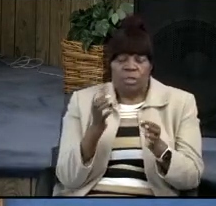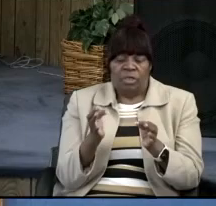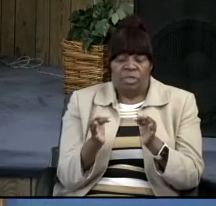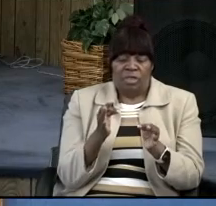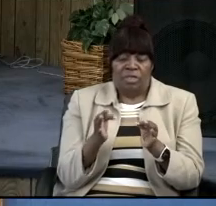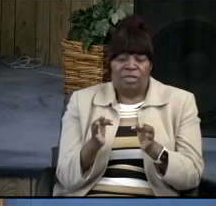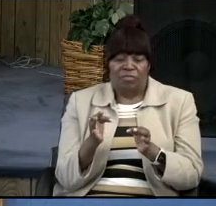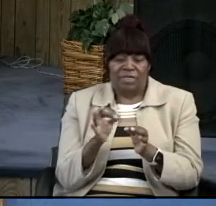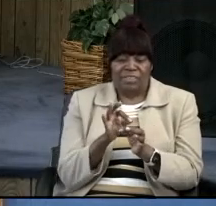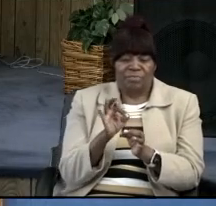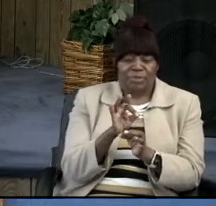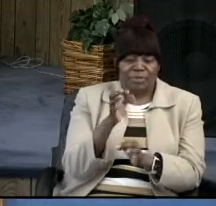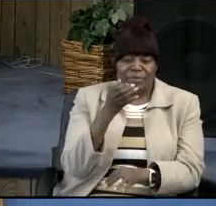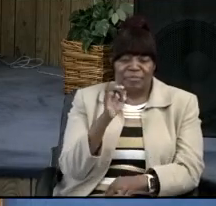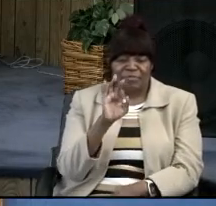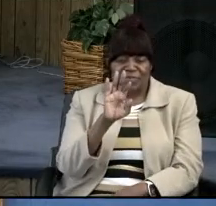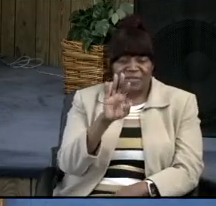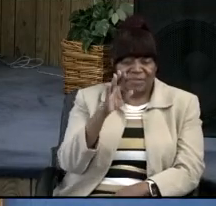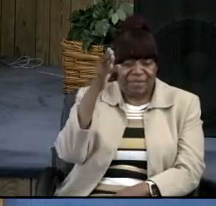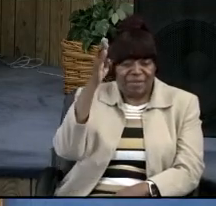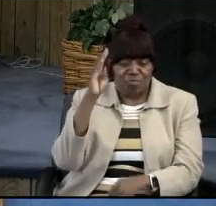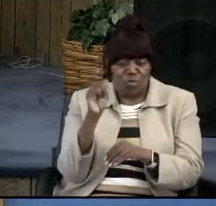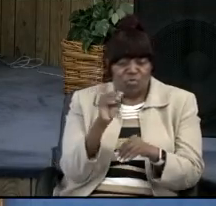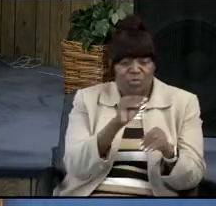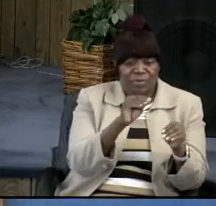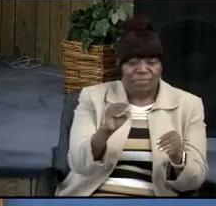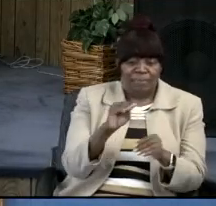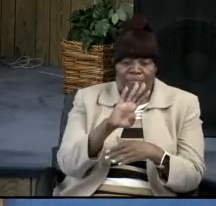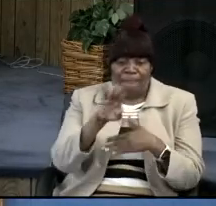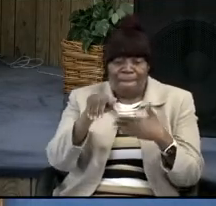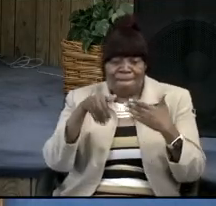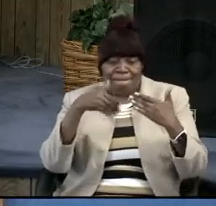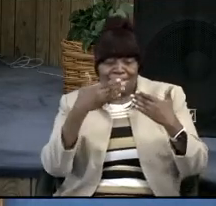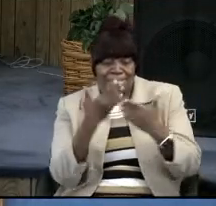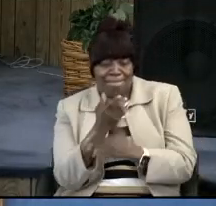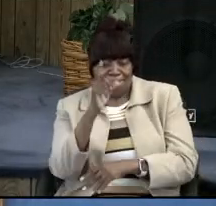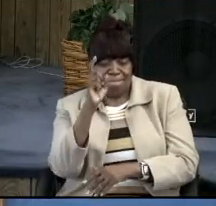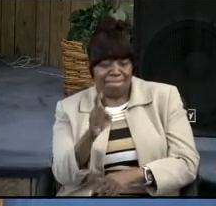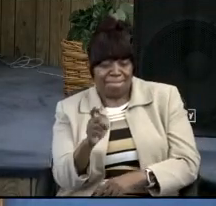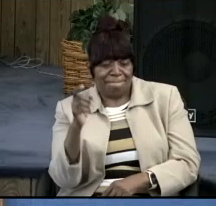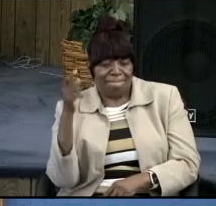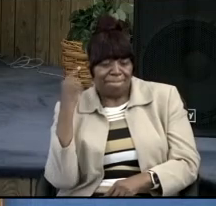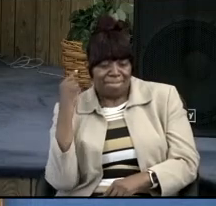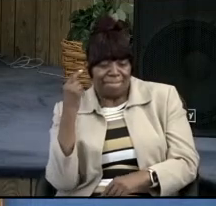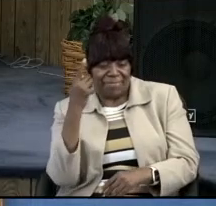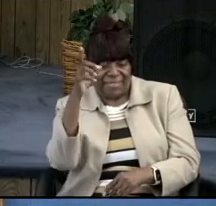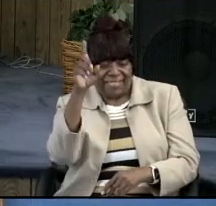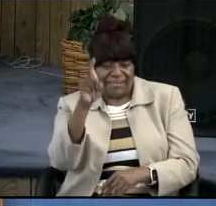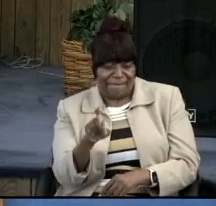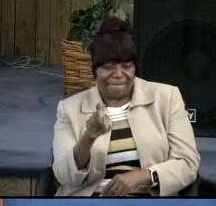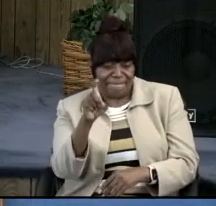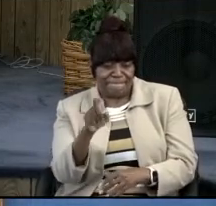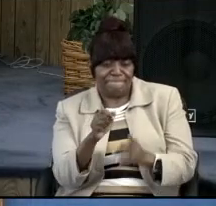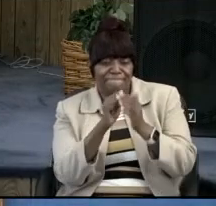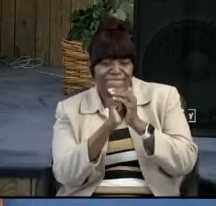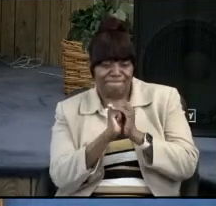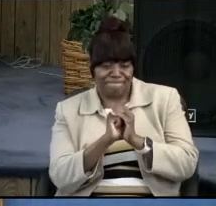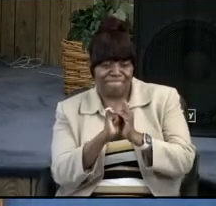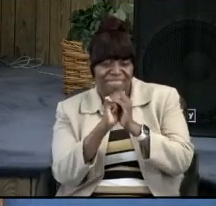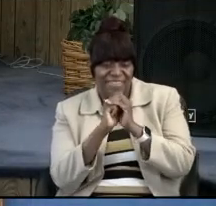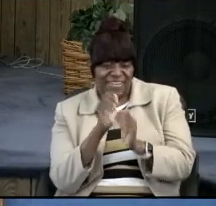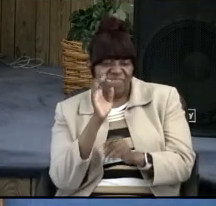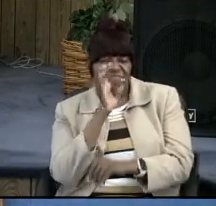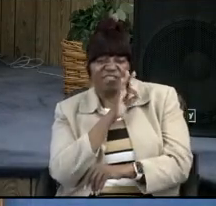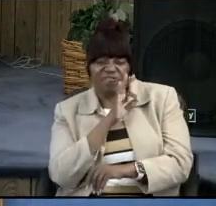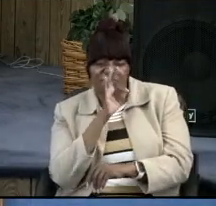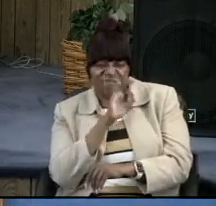of God is moving, it ought to hit you first. If everybody else is a heathen, at least you ought to worship. If they're fake worshiping,